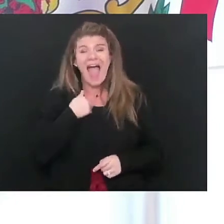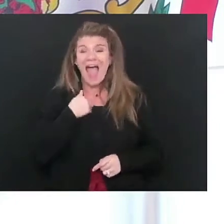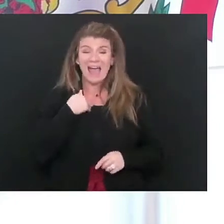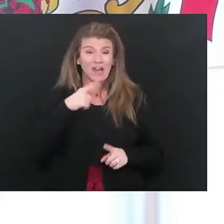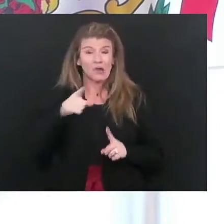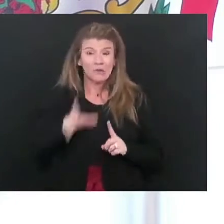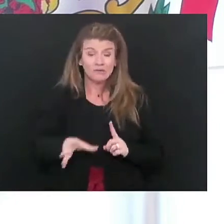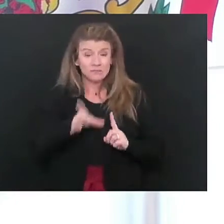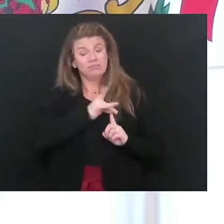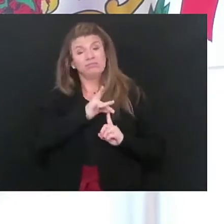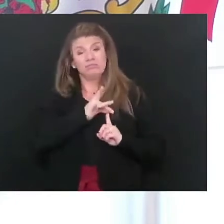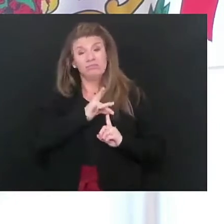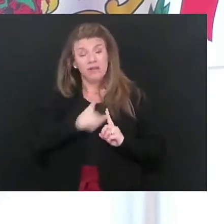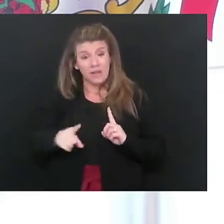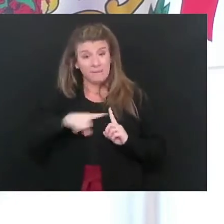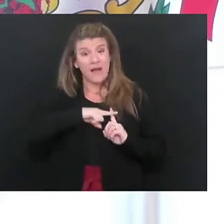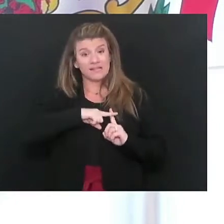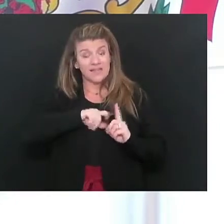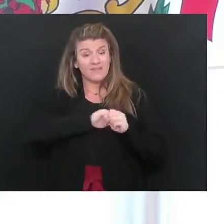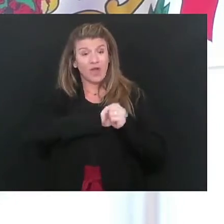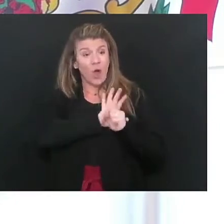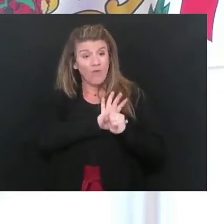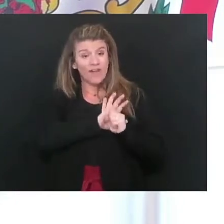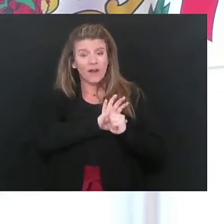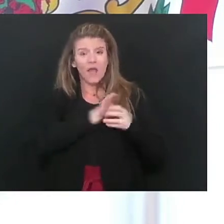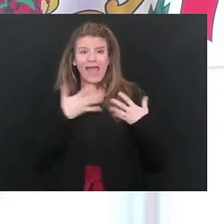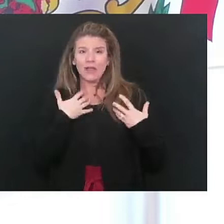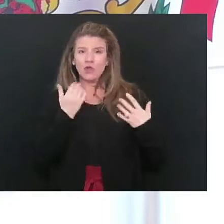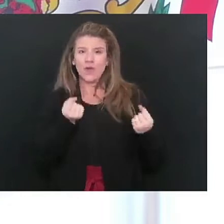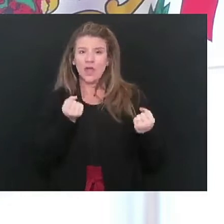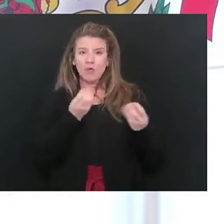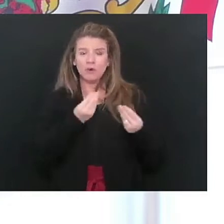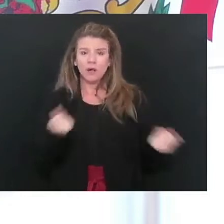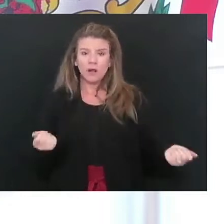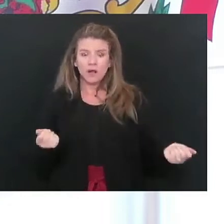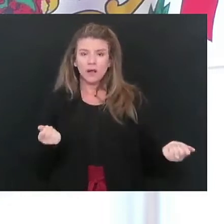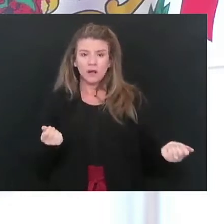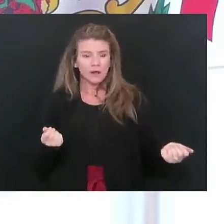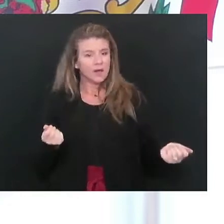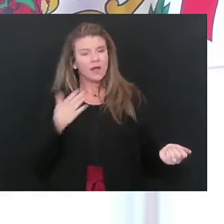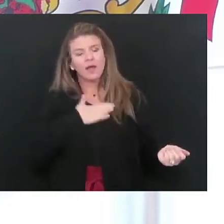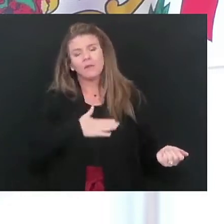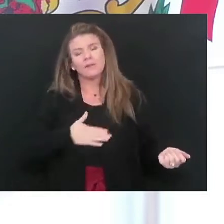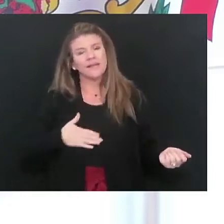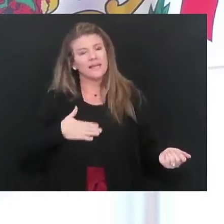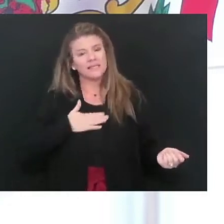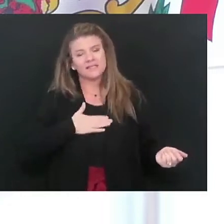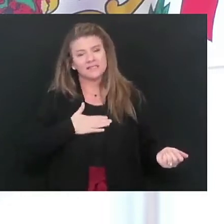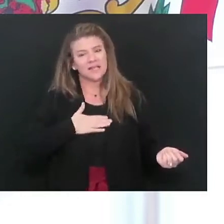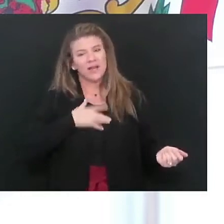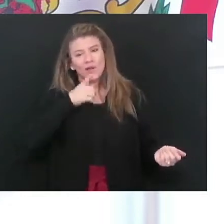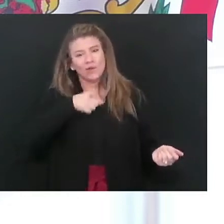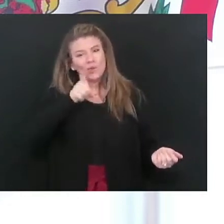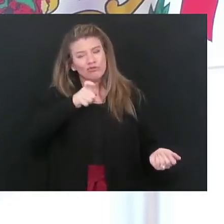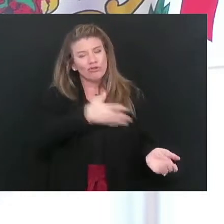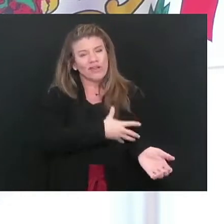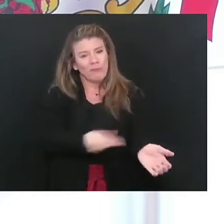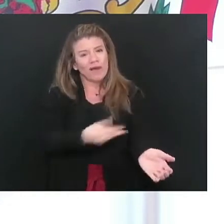of getting COVID and making it through it, it seems to me like you at least